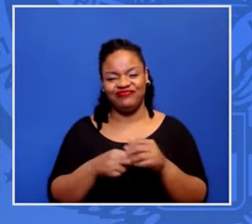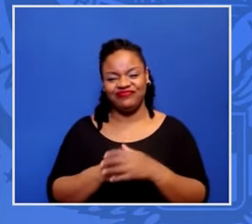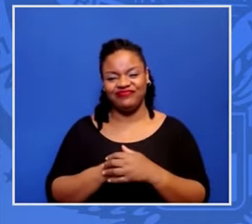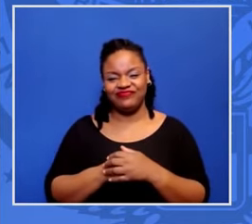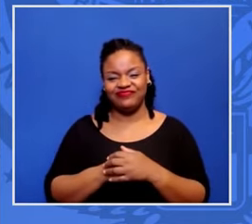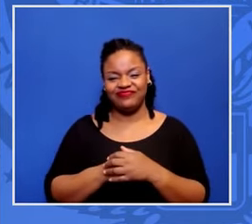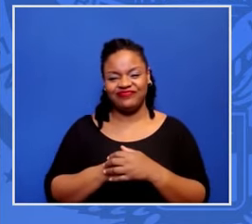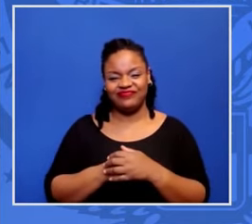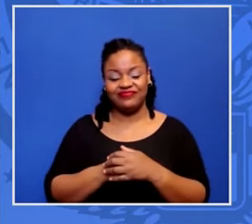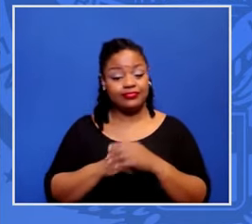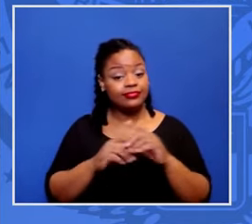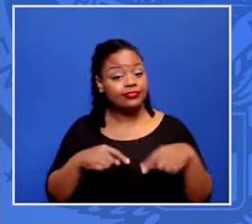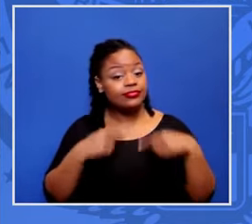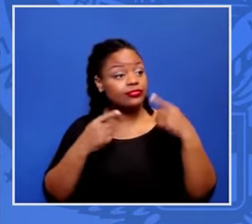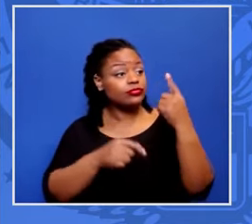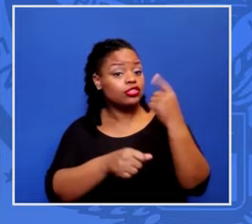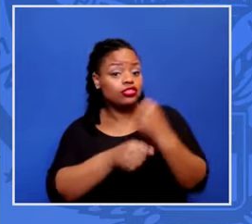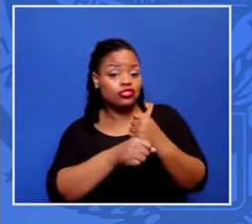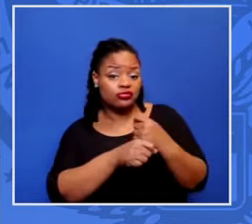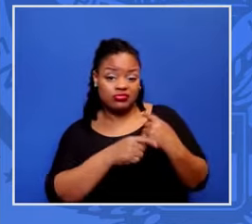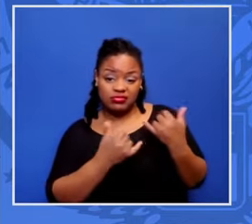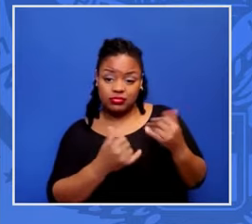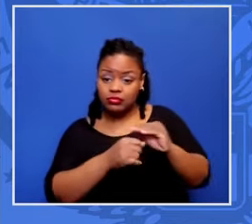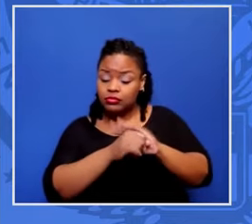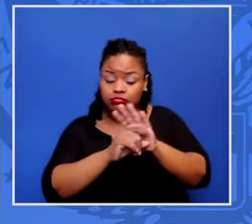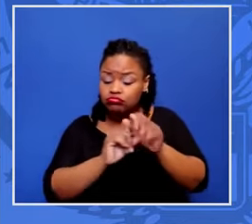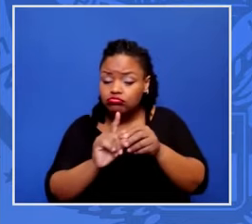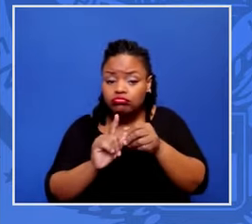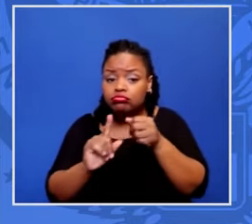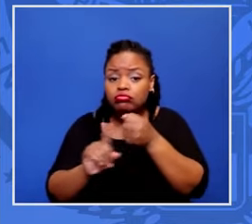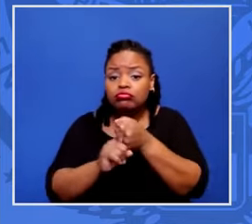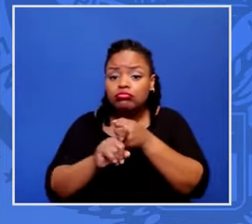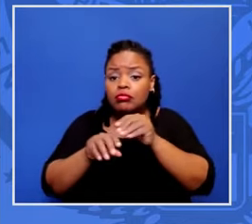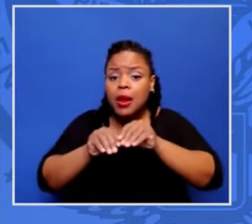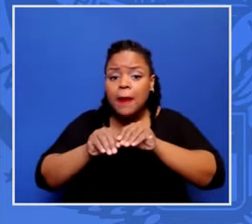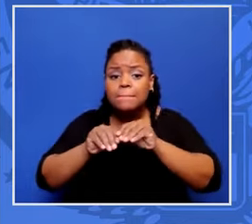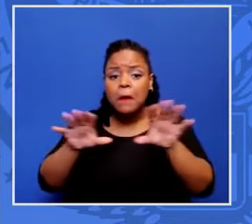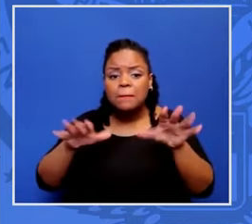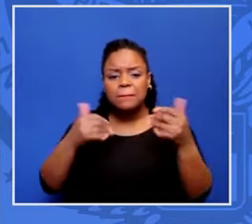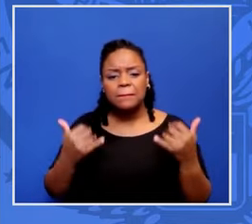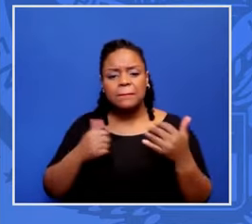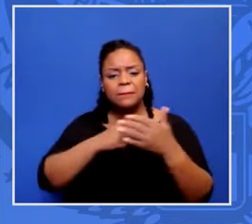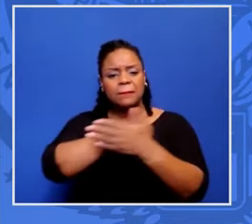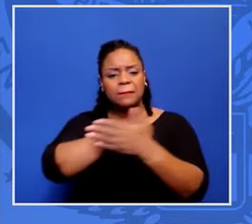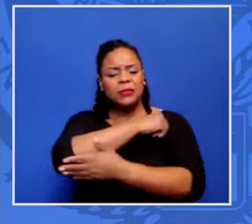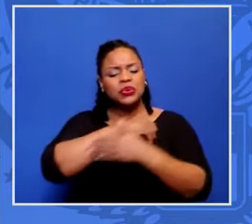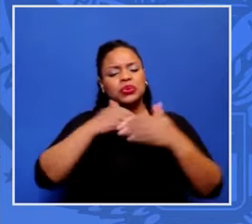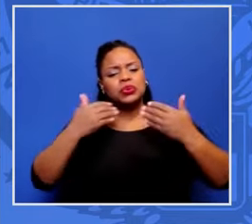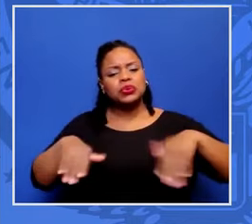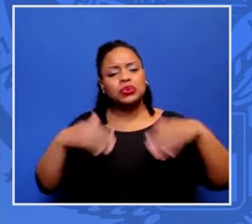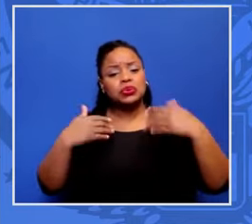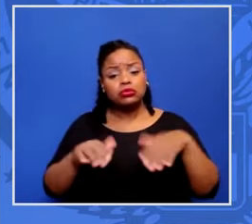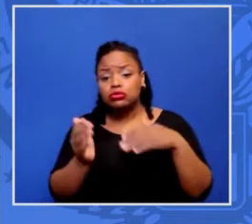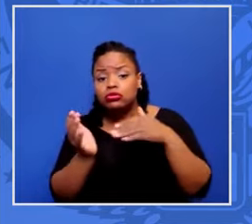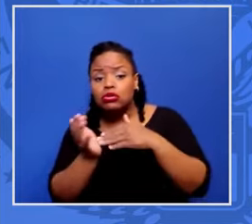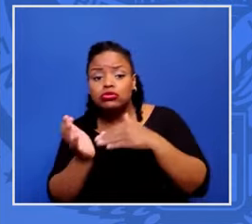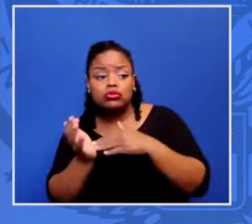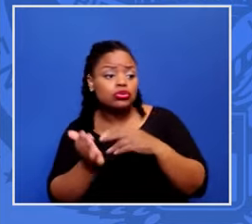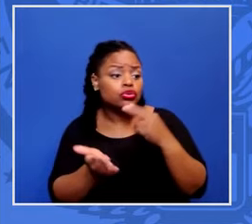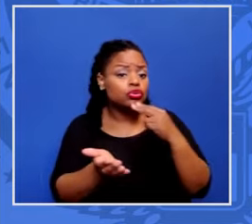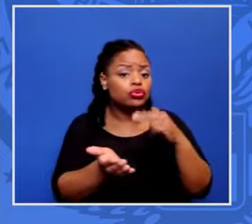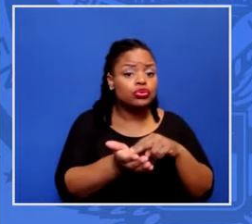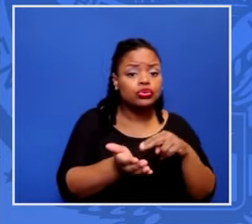pandemic exploded across the country, our nation's doctors and nurses put their lives on the line, yes, they